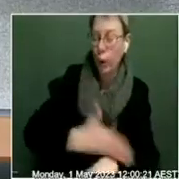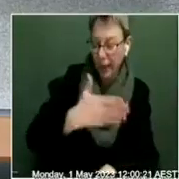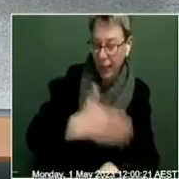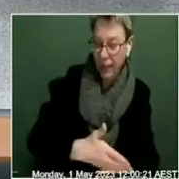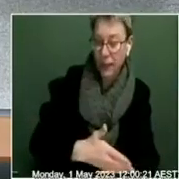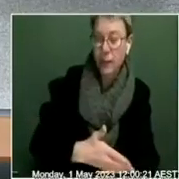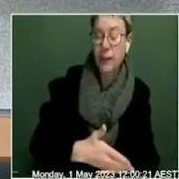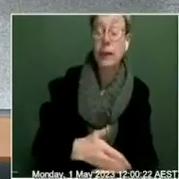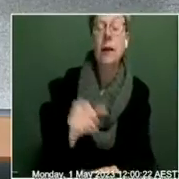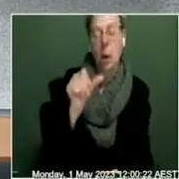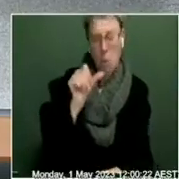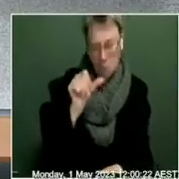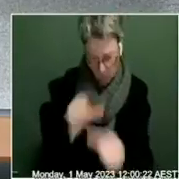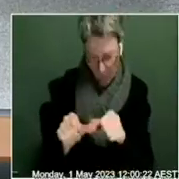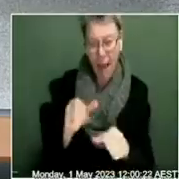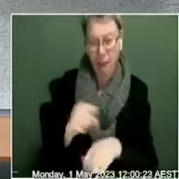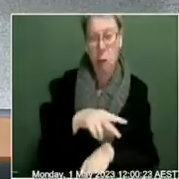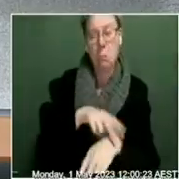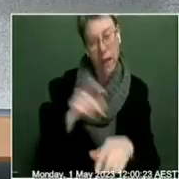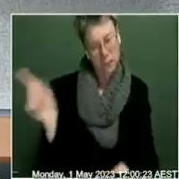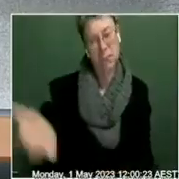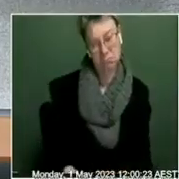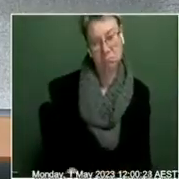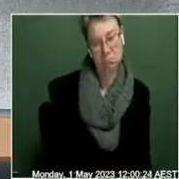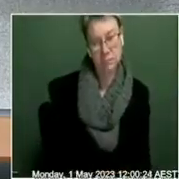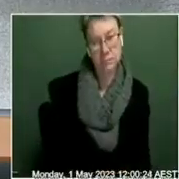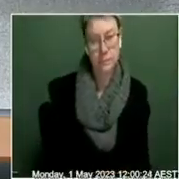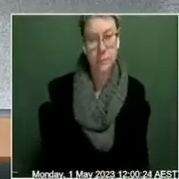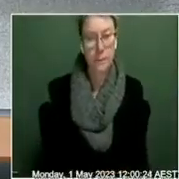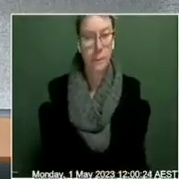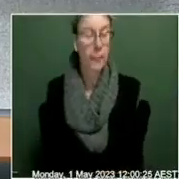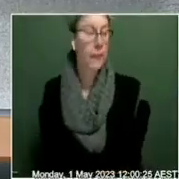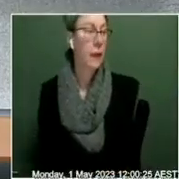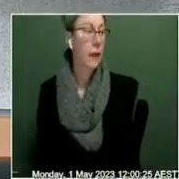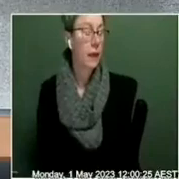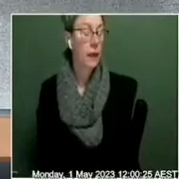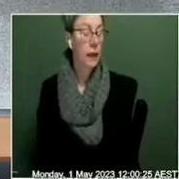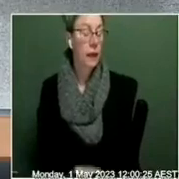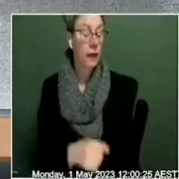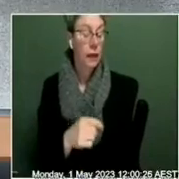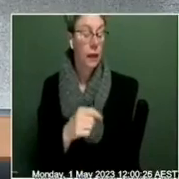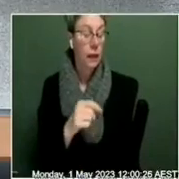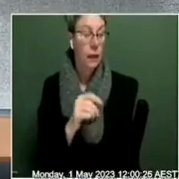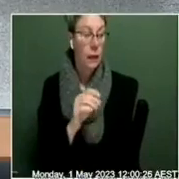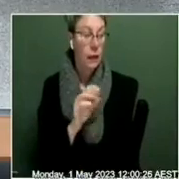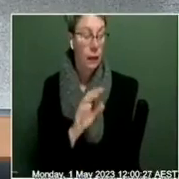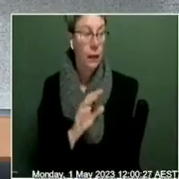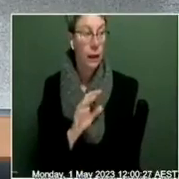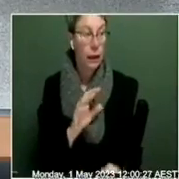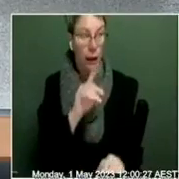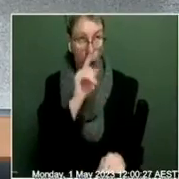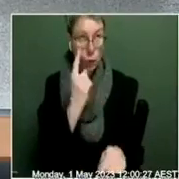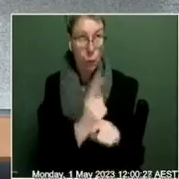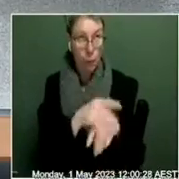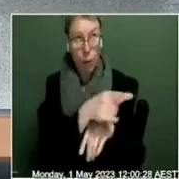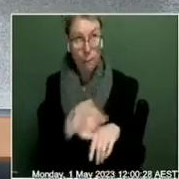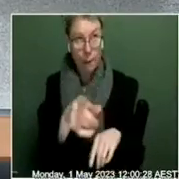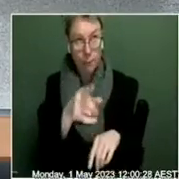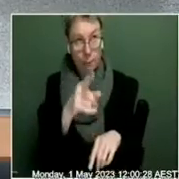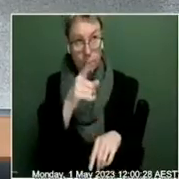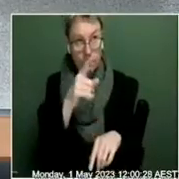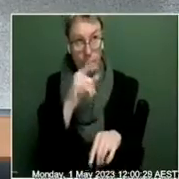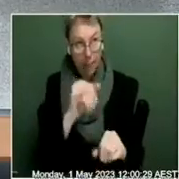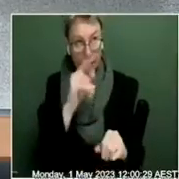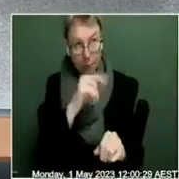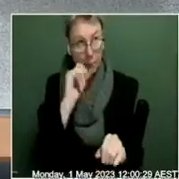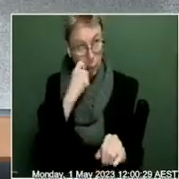hard to have the very best possible service response in place and working on whatever is needed to have that in place. But I